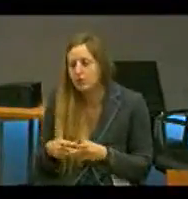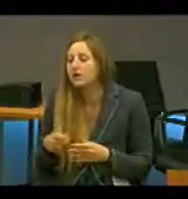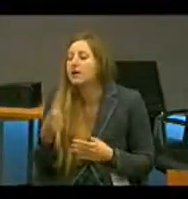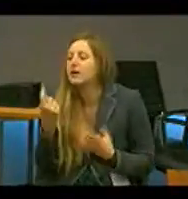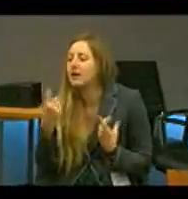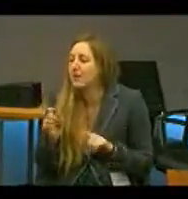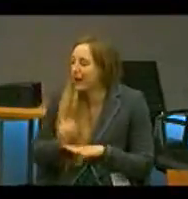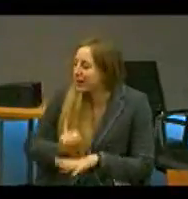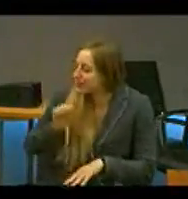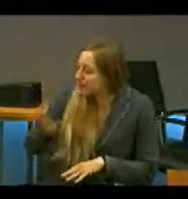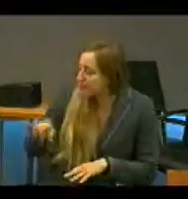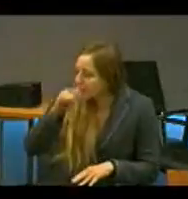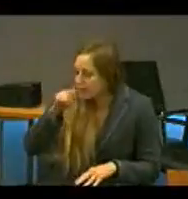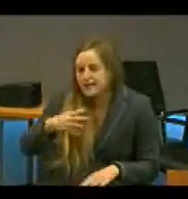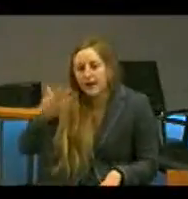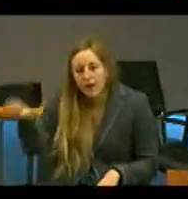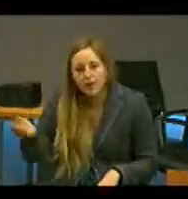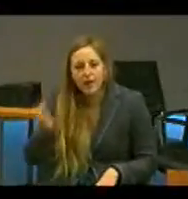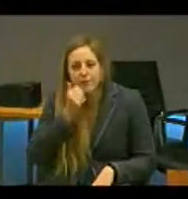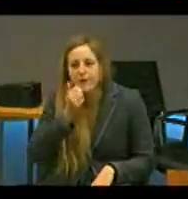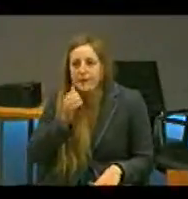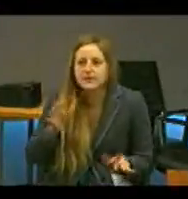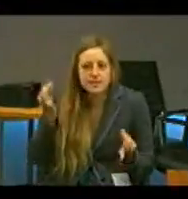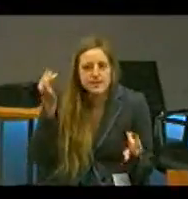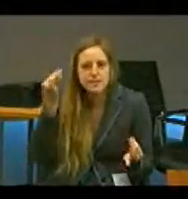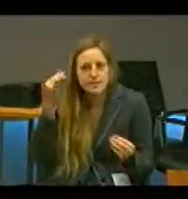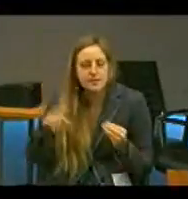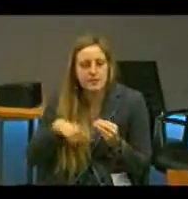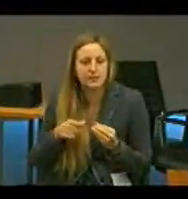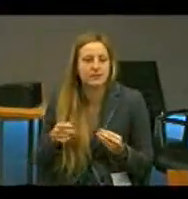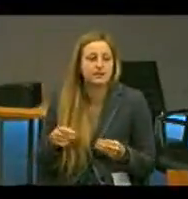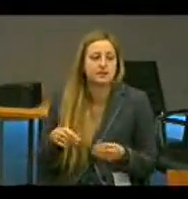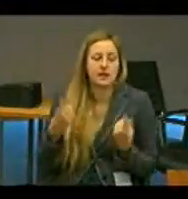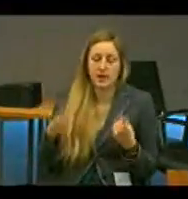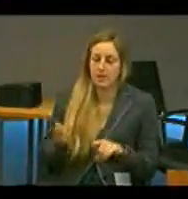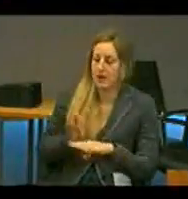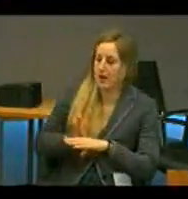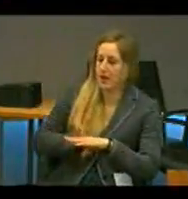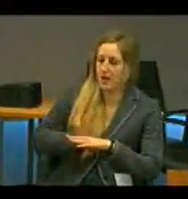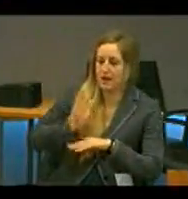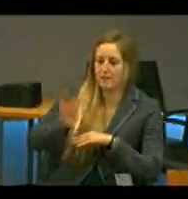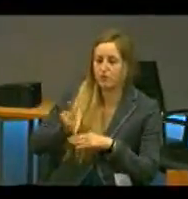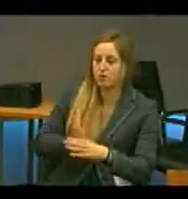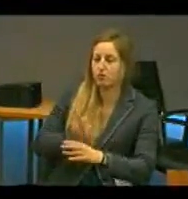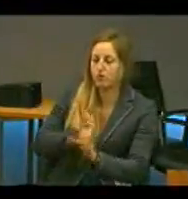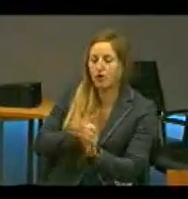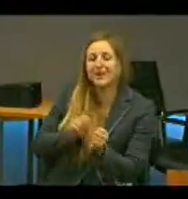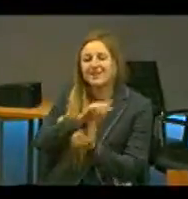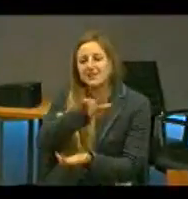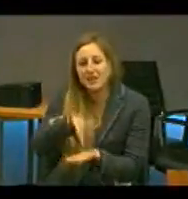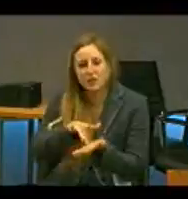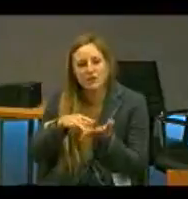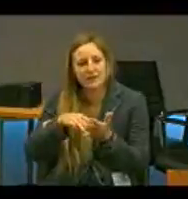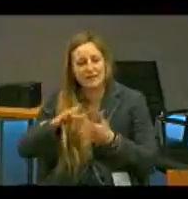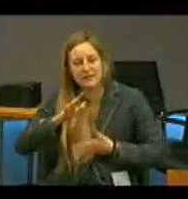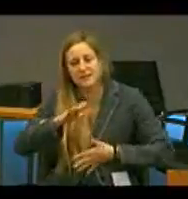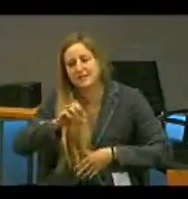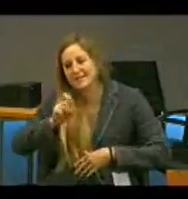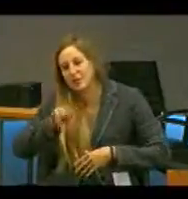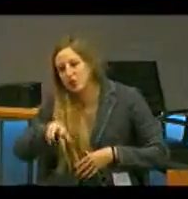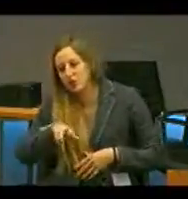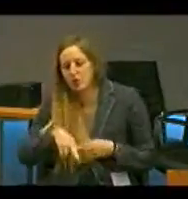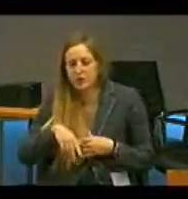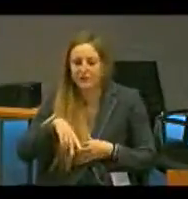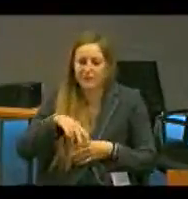real. After taking this summer off, I ended up joining the Center for American Progress as a senior fellow to build out the first ever disability policy shop